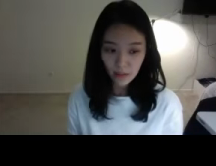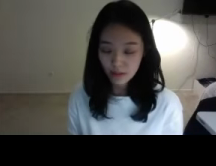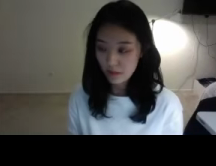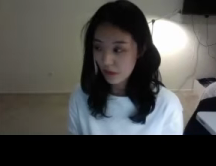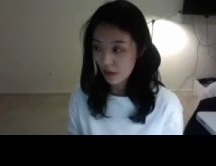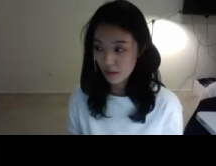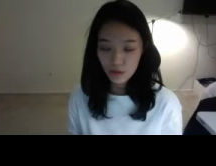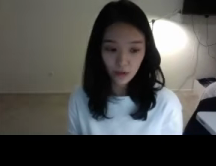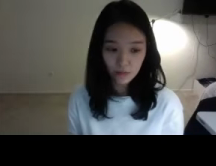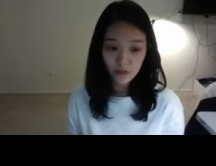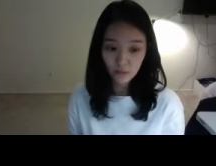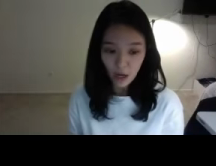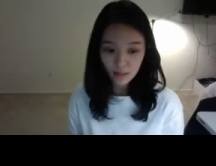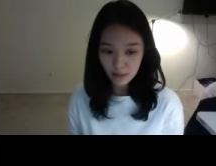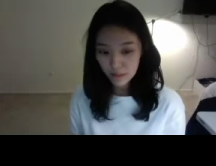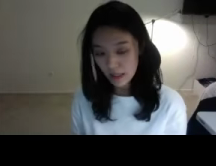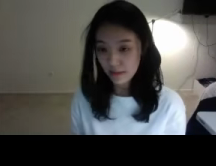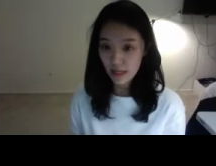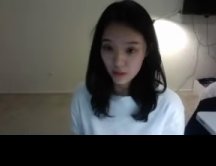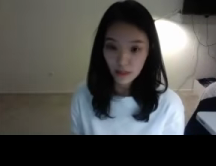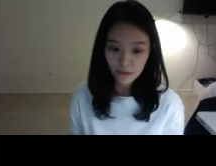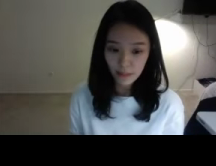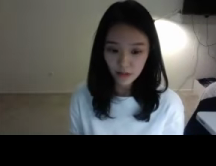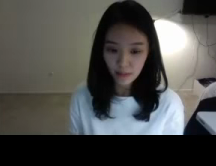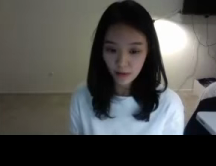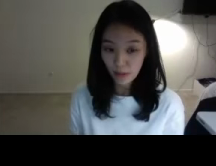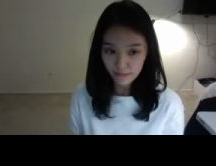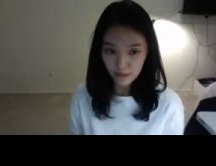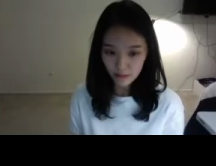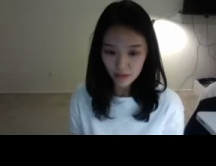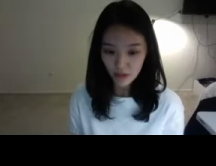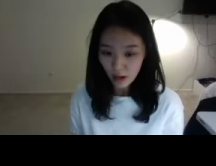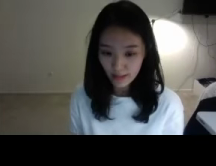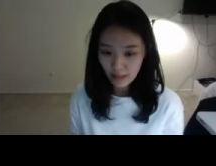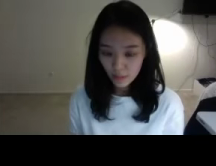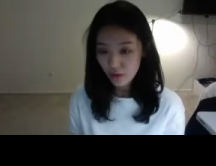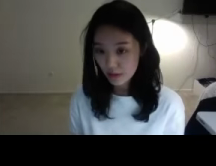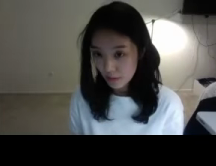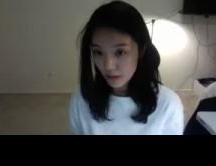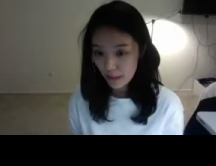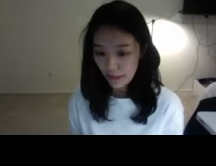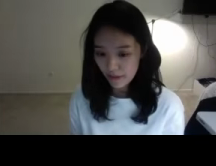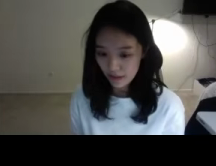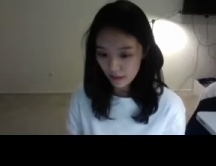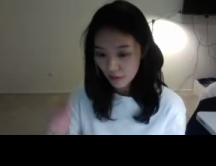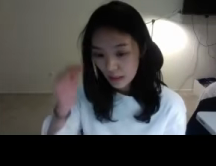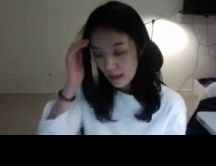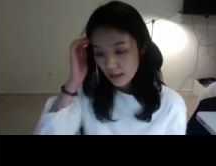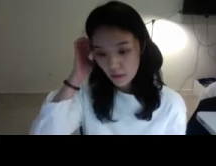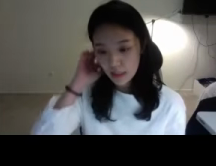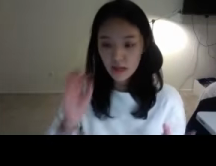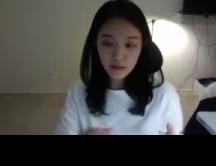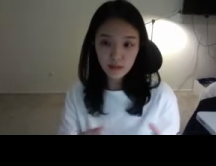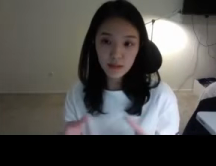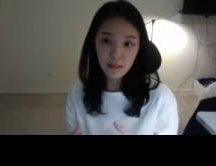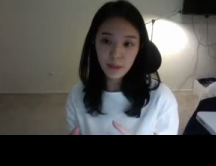NRC, the relative clause, who knows Mr. Rob, simply gives extra information about the referent, Mr. Hot, which is similar to a parenthetical.